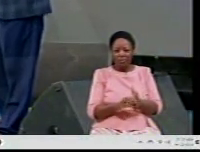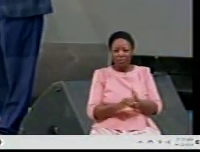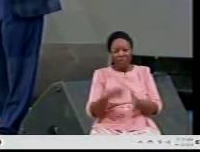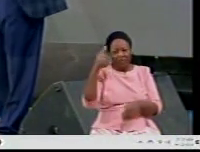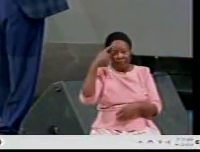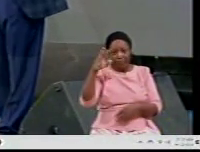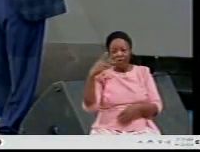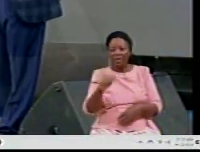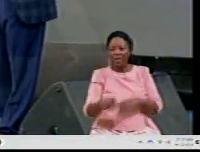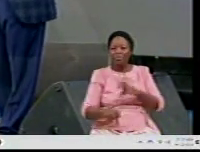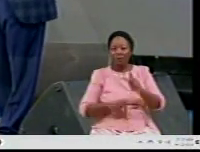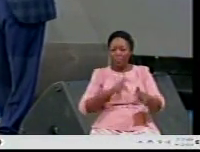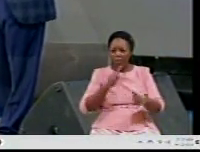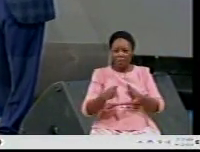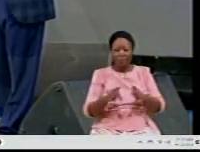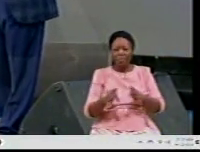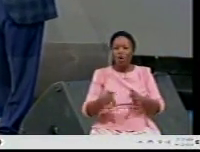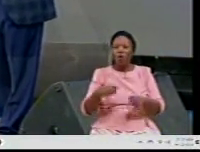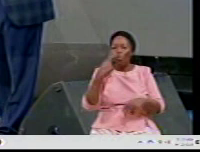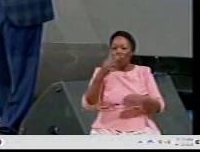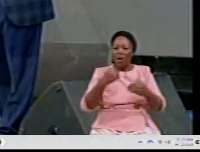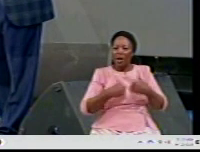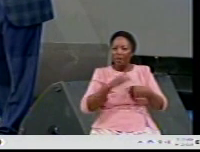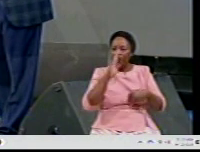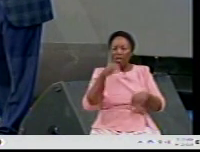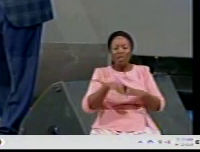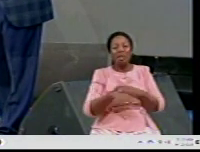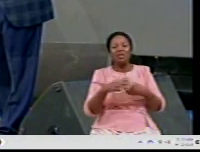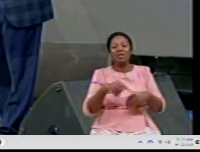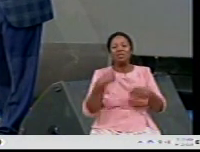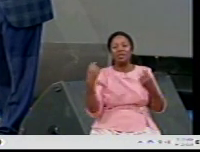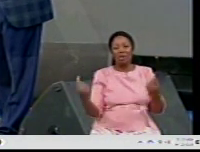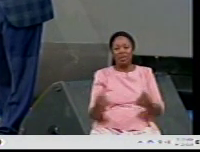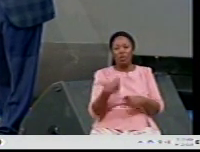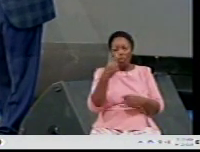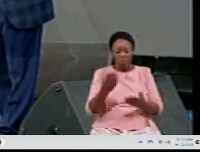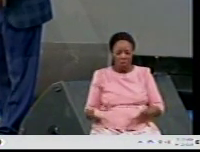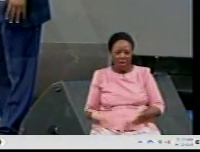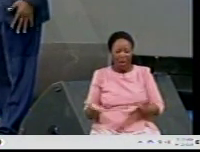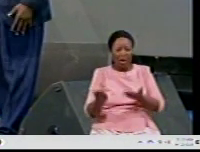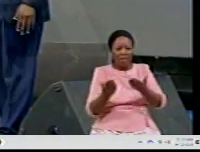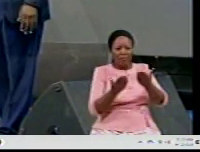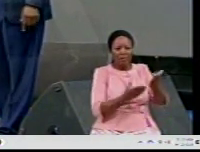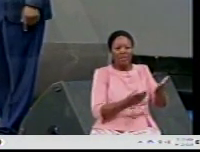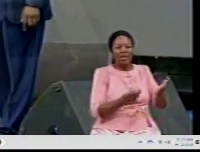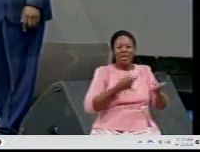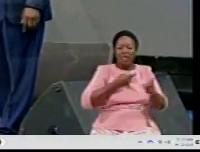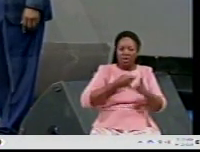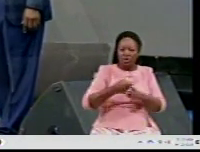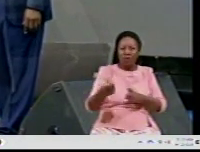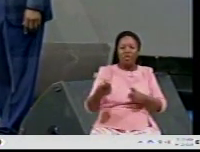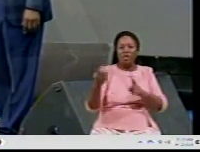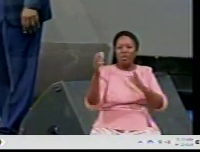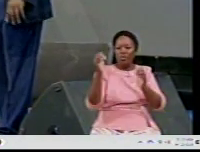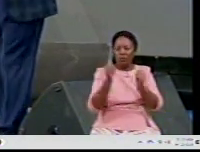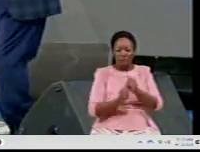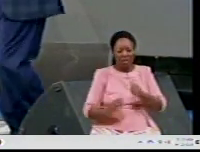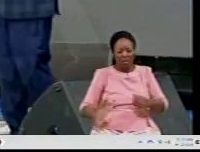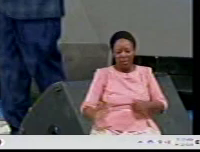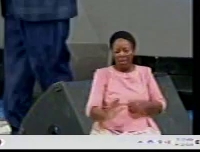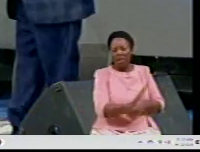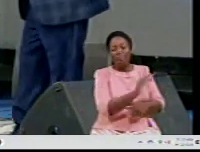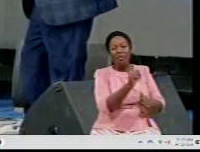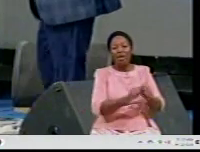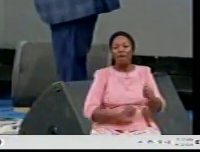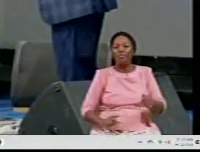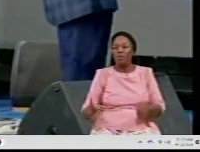people who had been in iniquity, who carried injury with them everywhere.